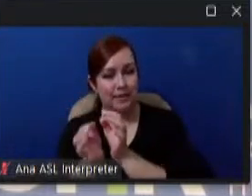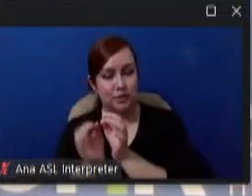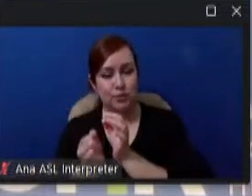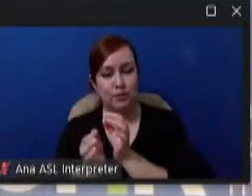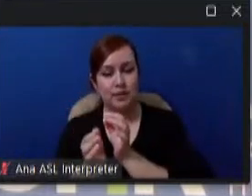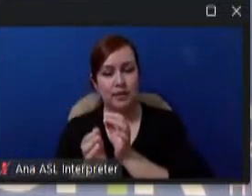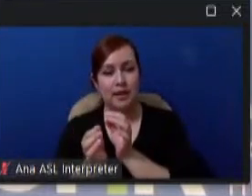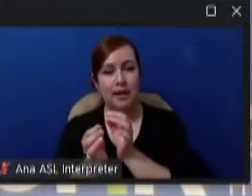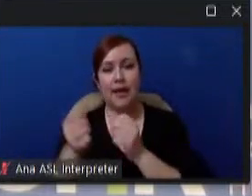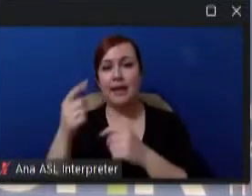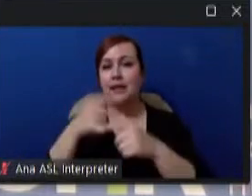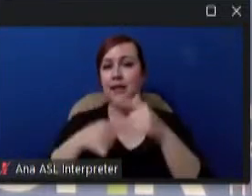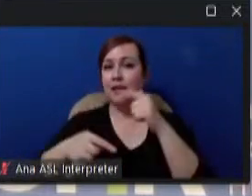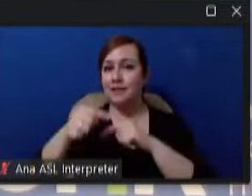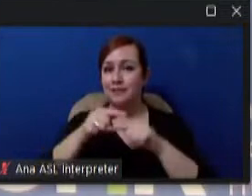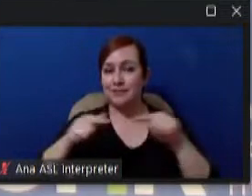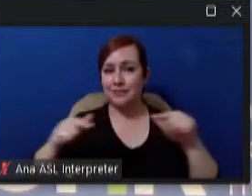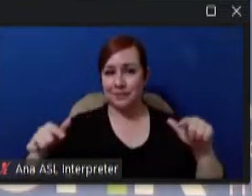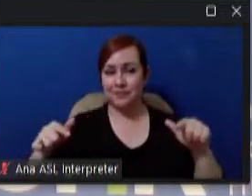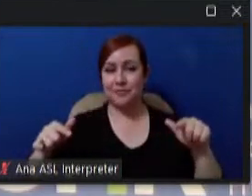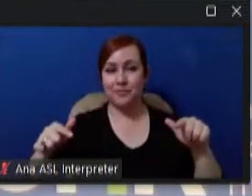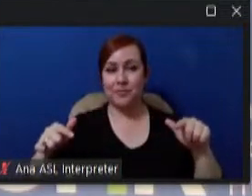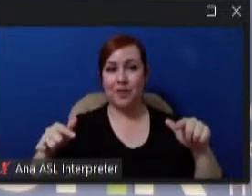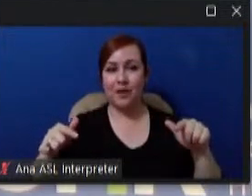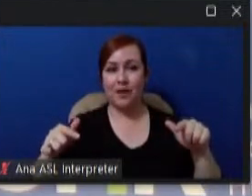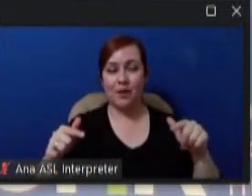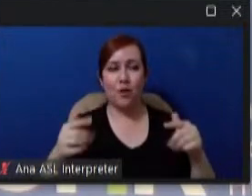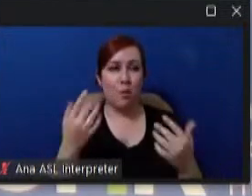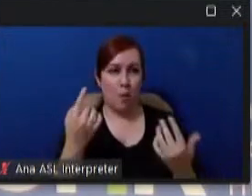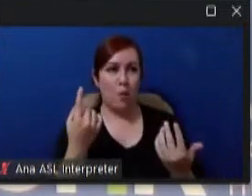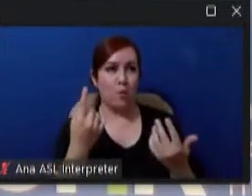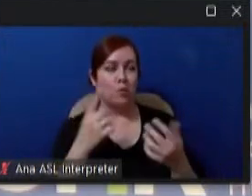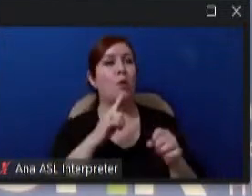with sign language interpretation.